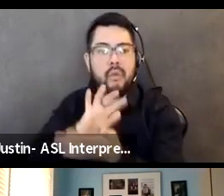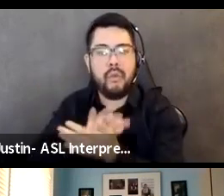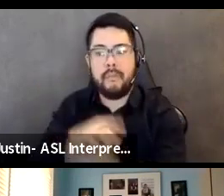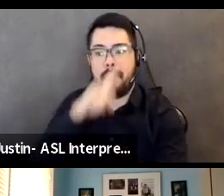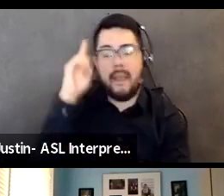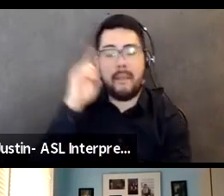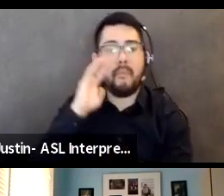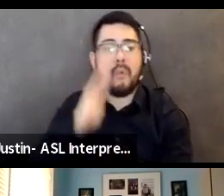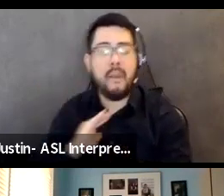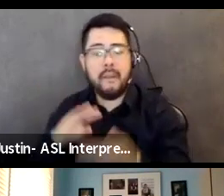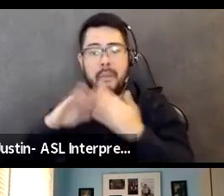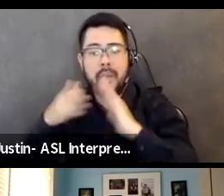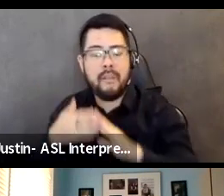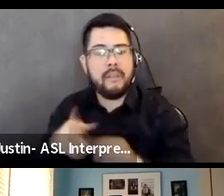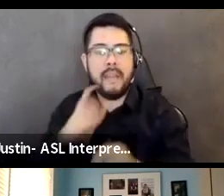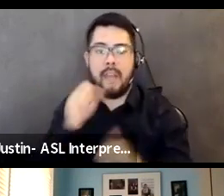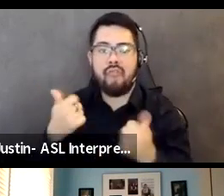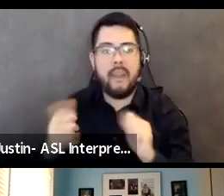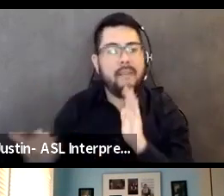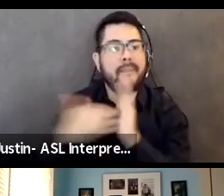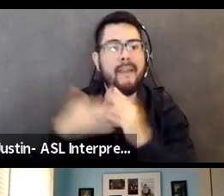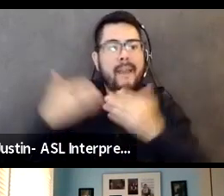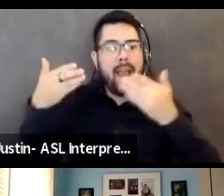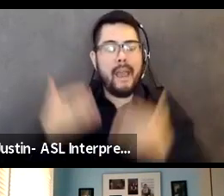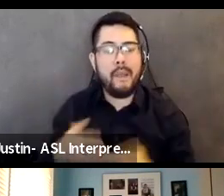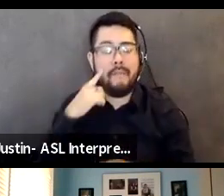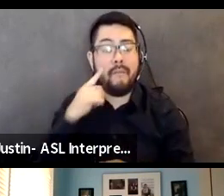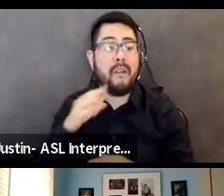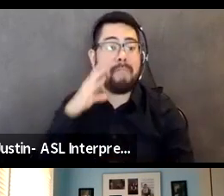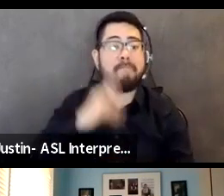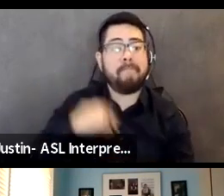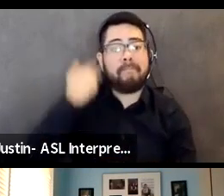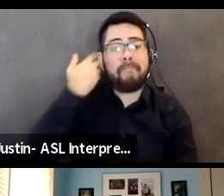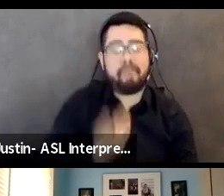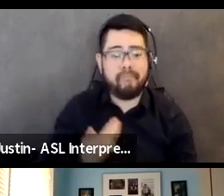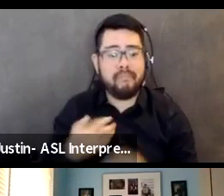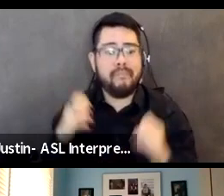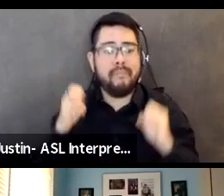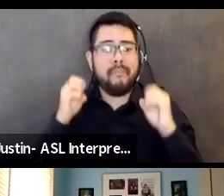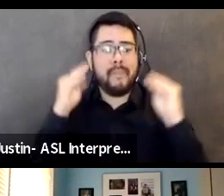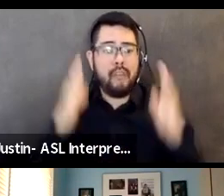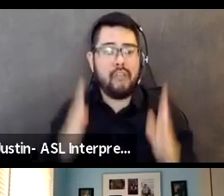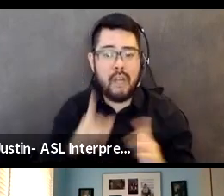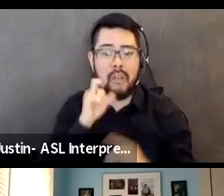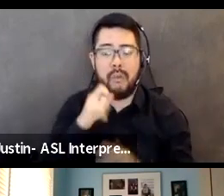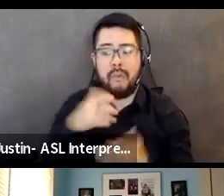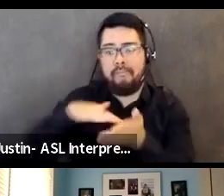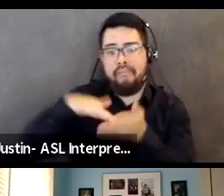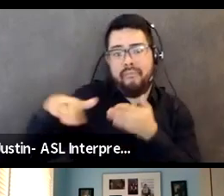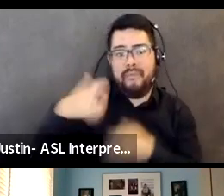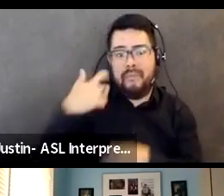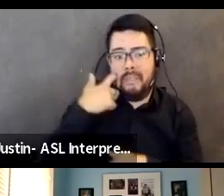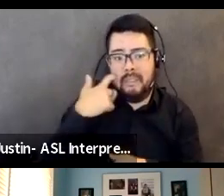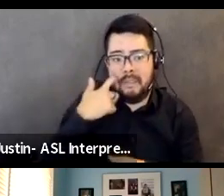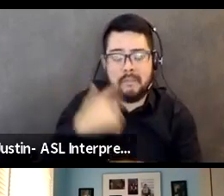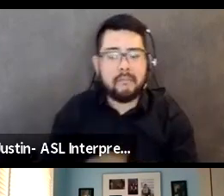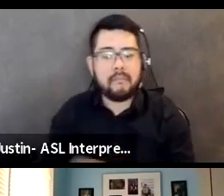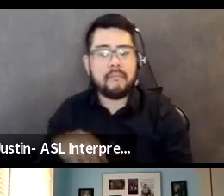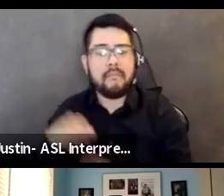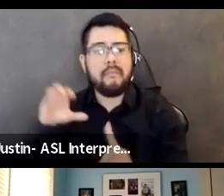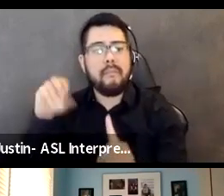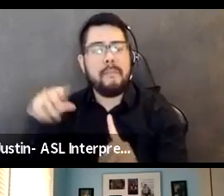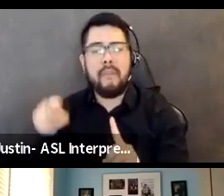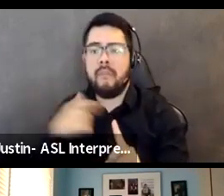attempting to re-hire all of the veteran educators of color who were laid off by administration's past cpf perpetuates the white